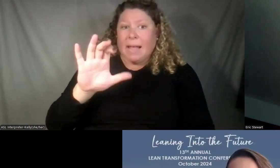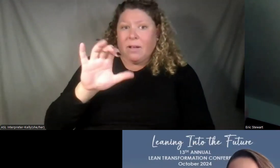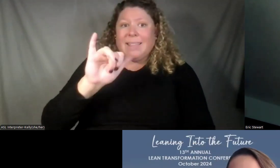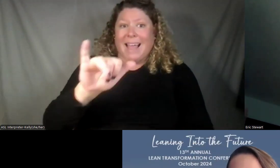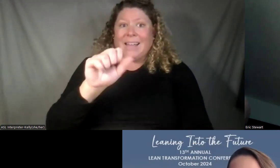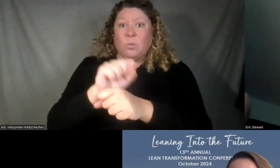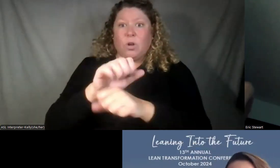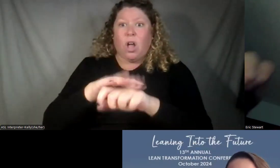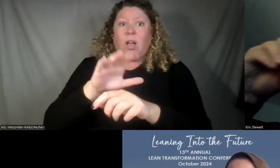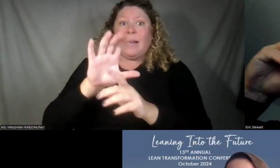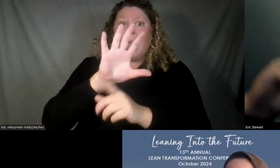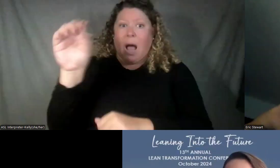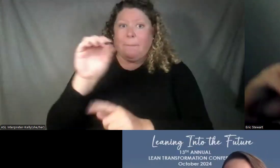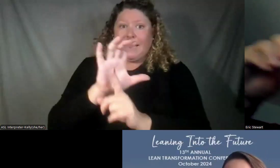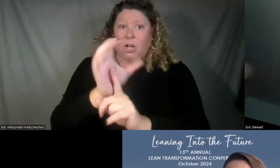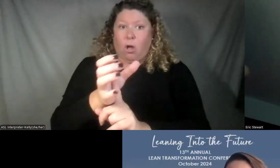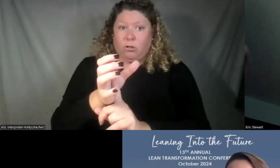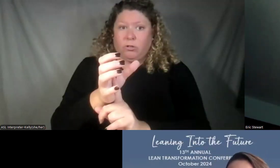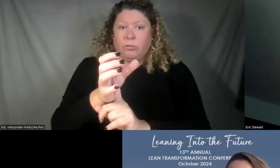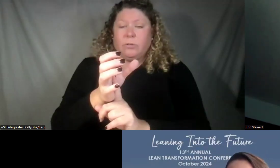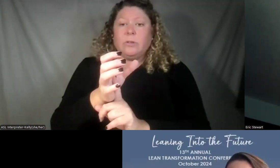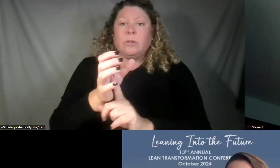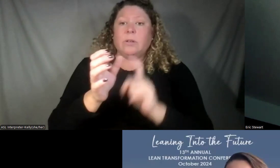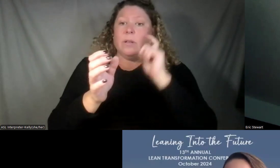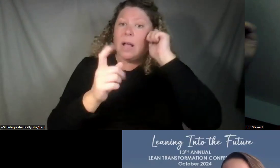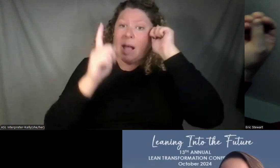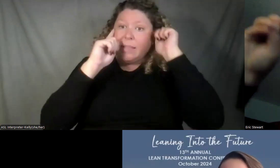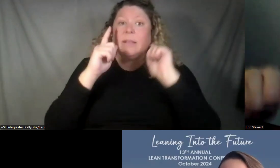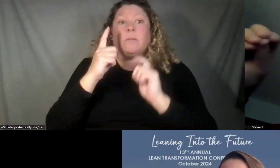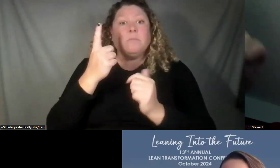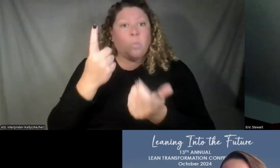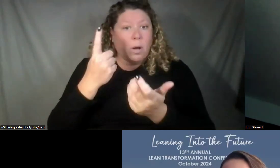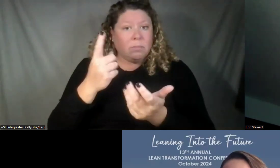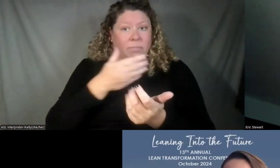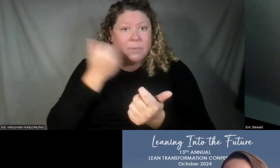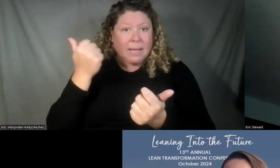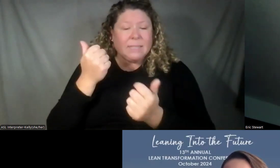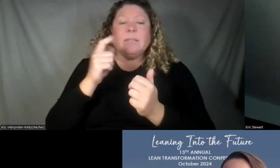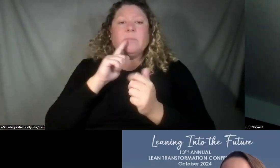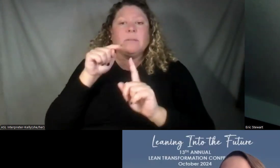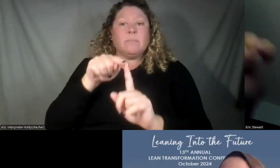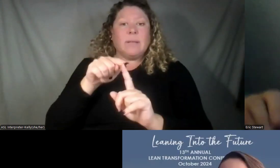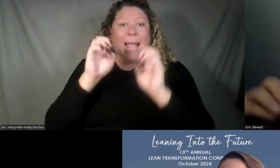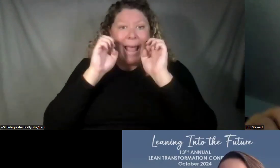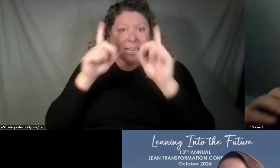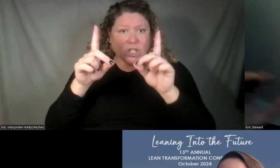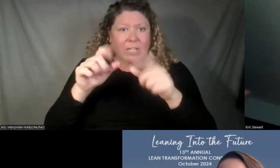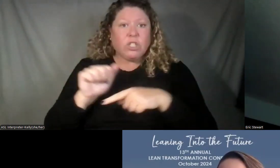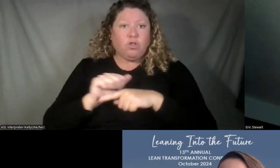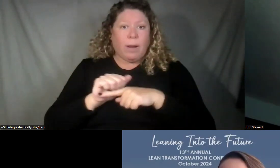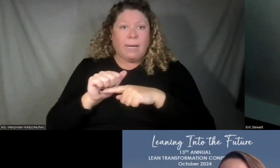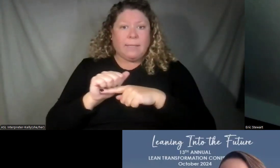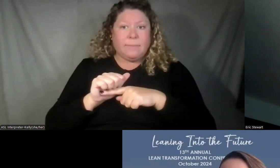on company culture, there is one lever that works the best is education and training. Okay. That's,